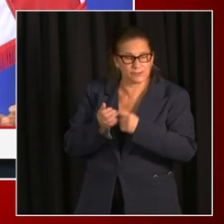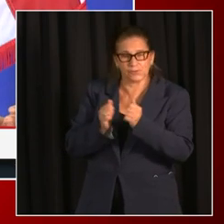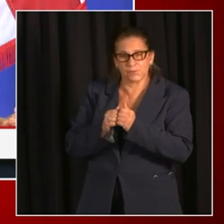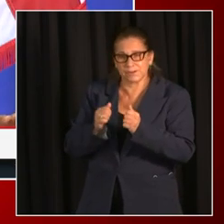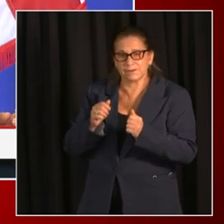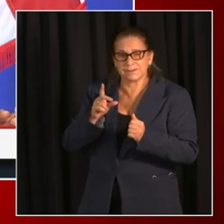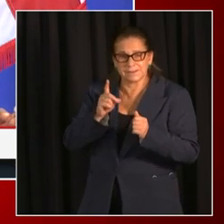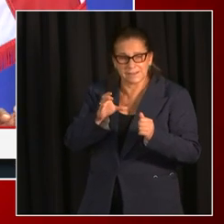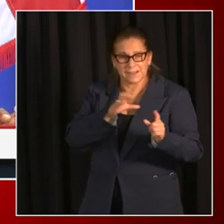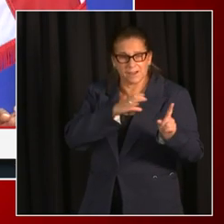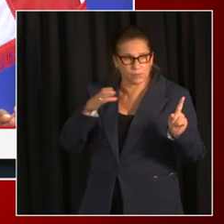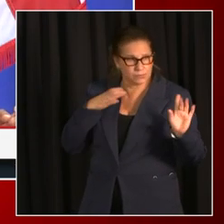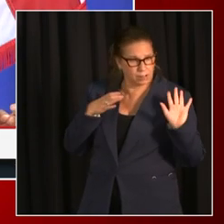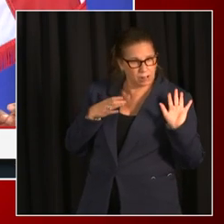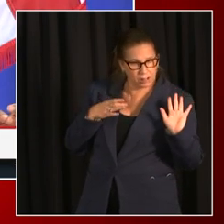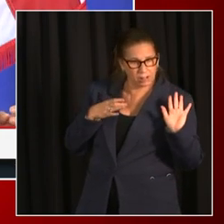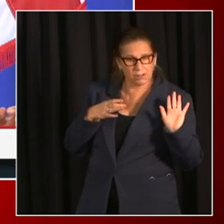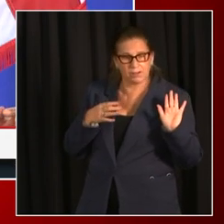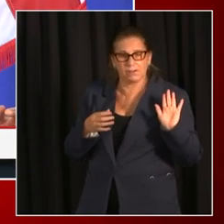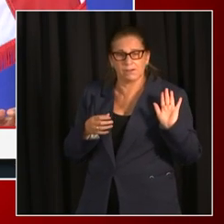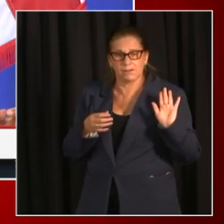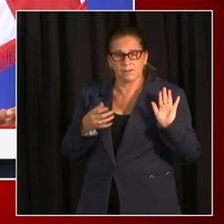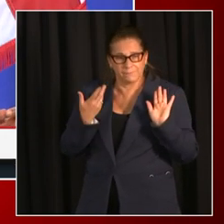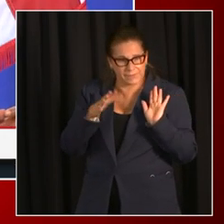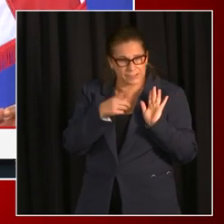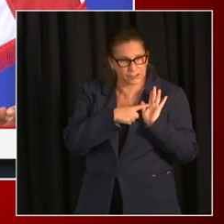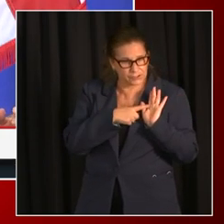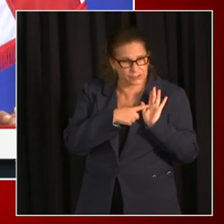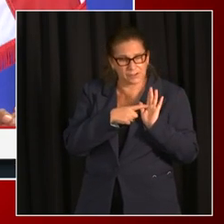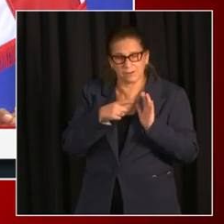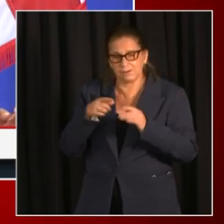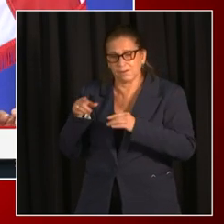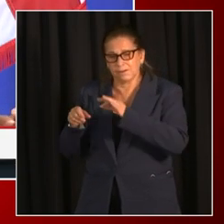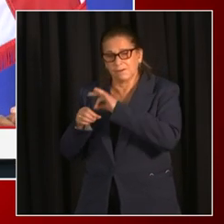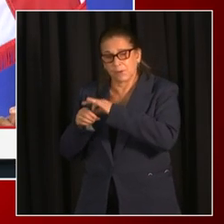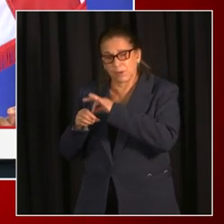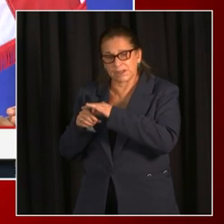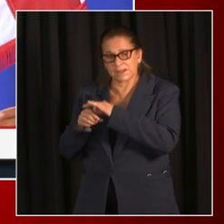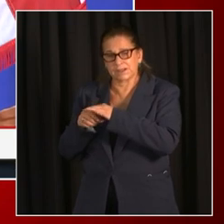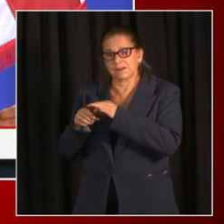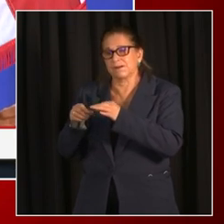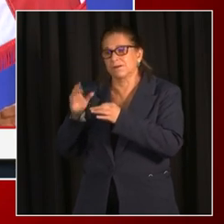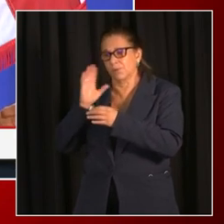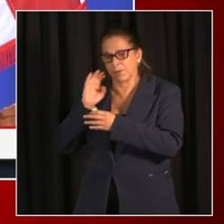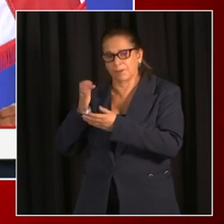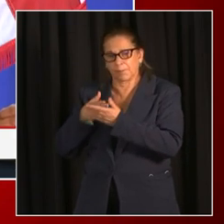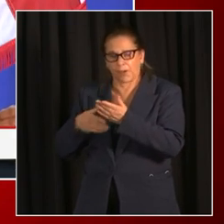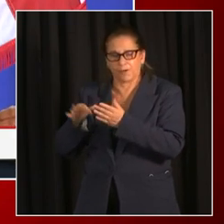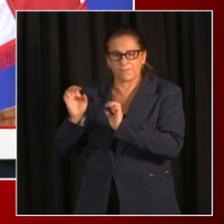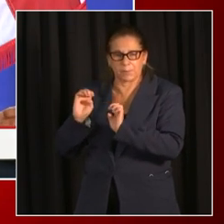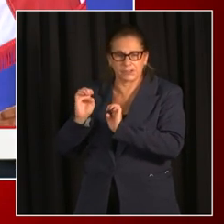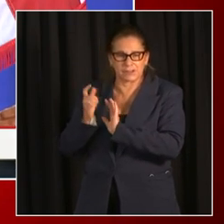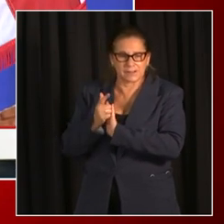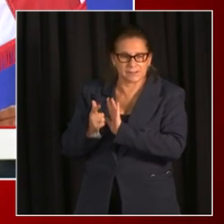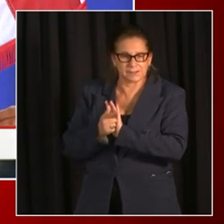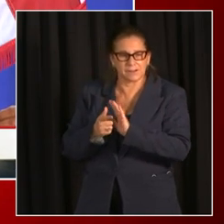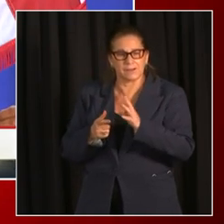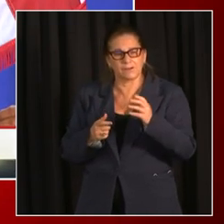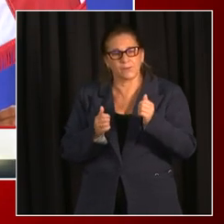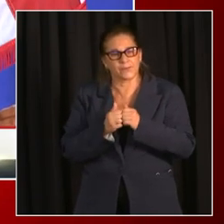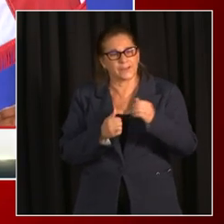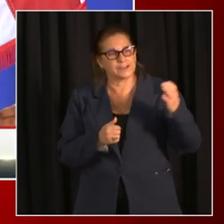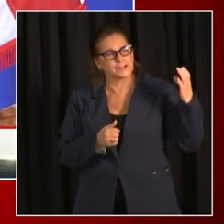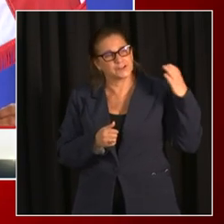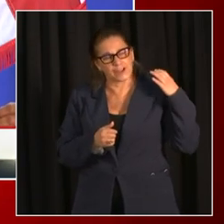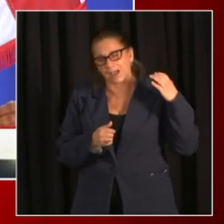council when they moved the last piece of emergency legislation. I've indicated it to the chair of the